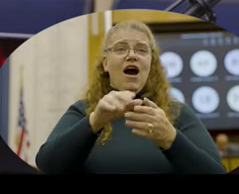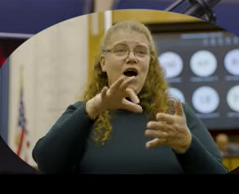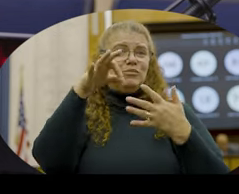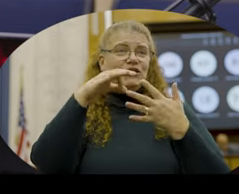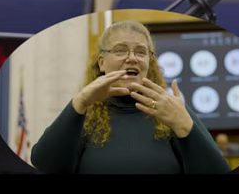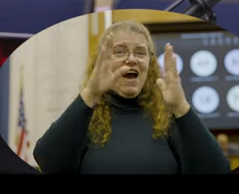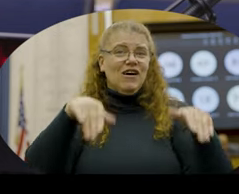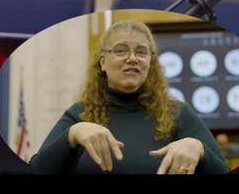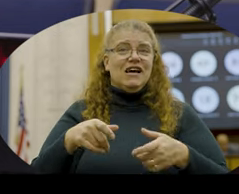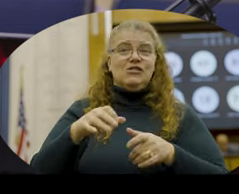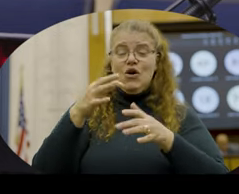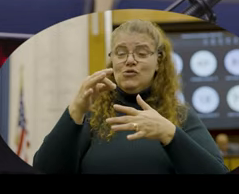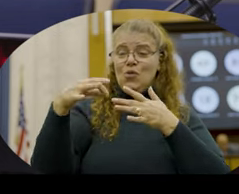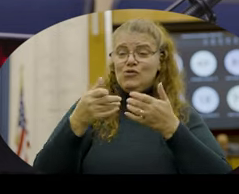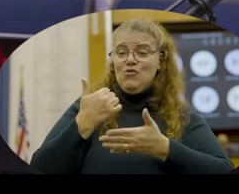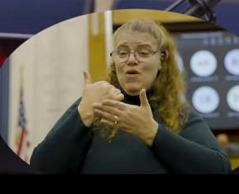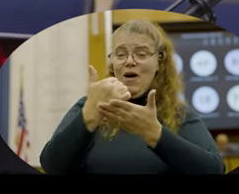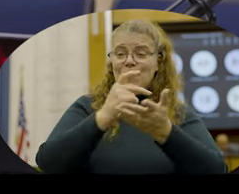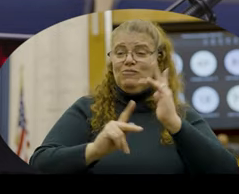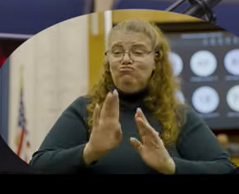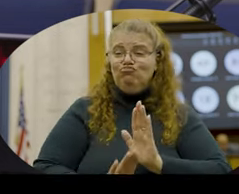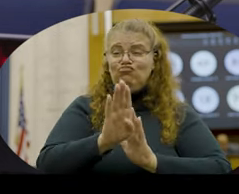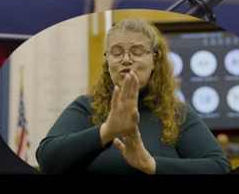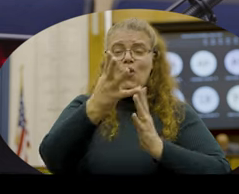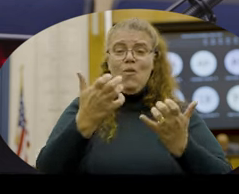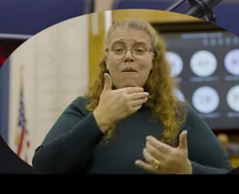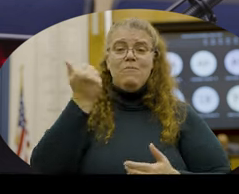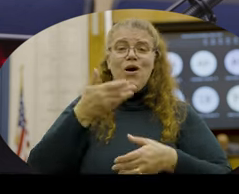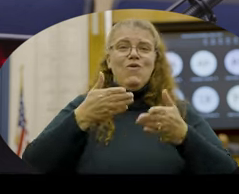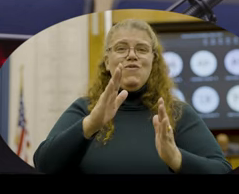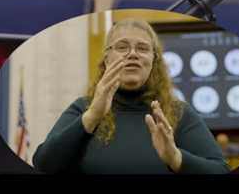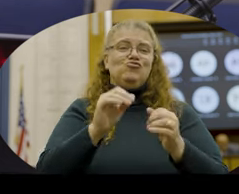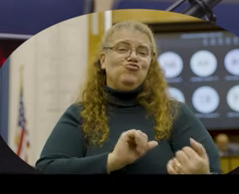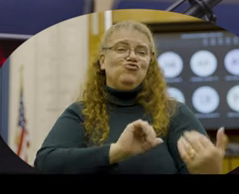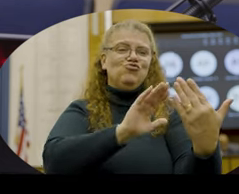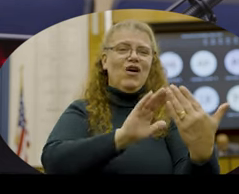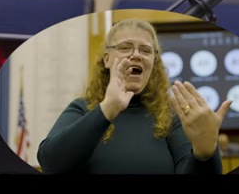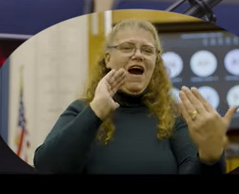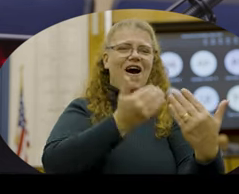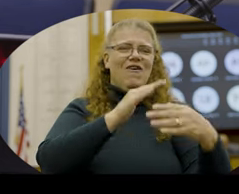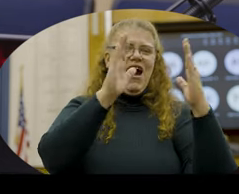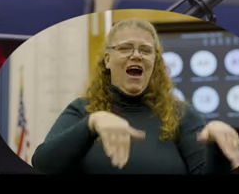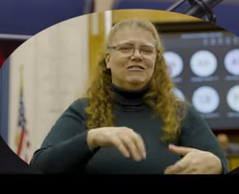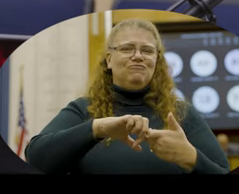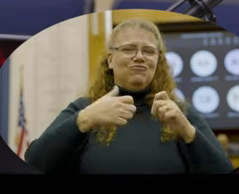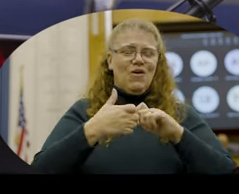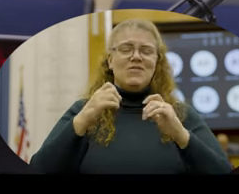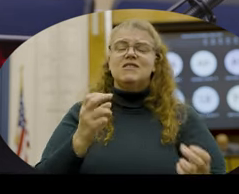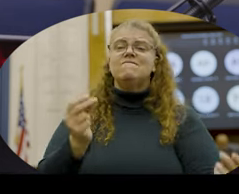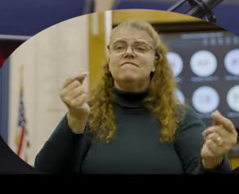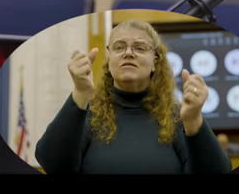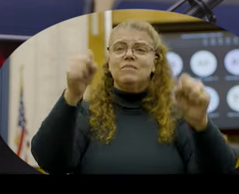to help our residents thrive. We must find a better way to address our housing crisis as quickly